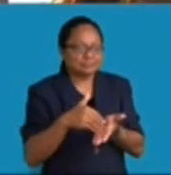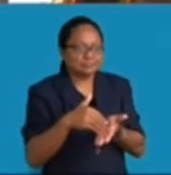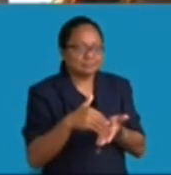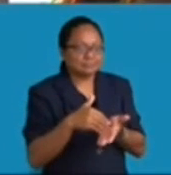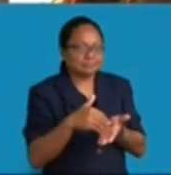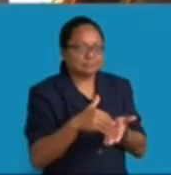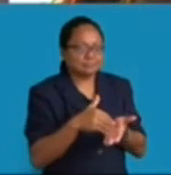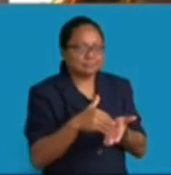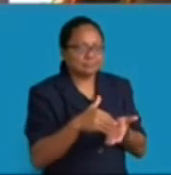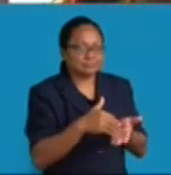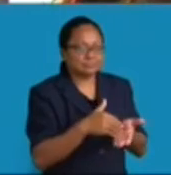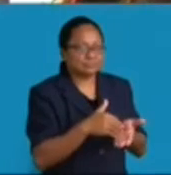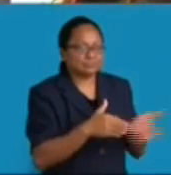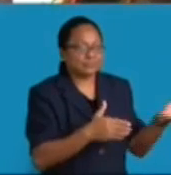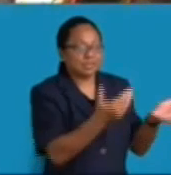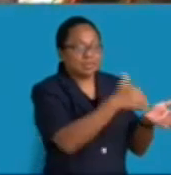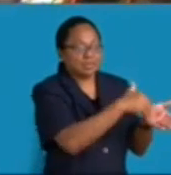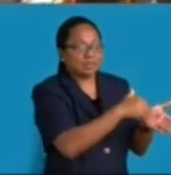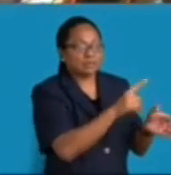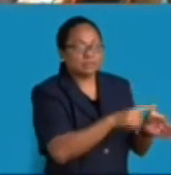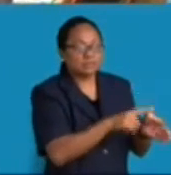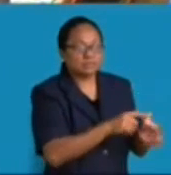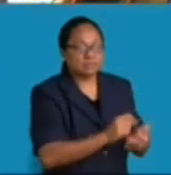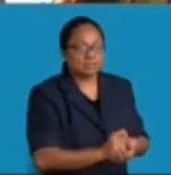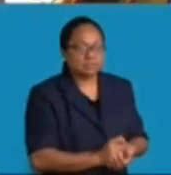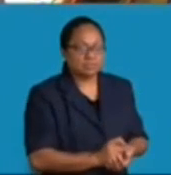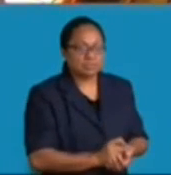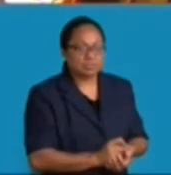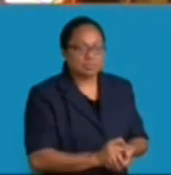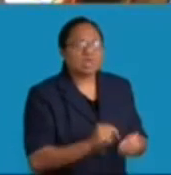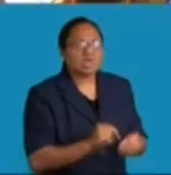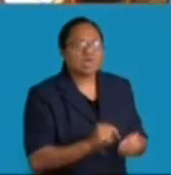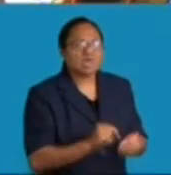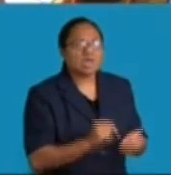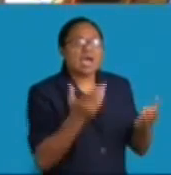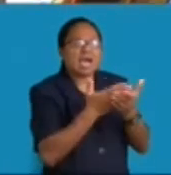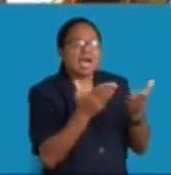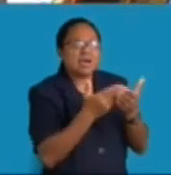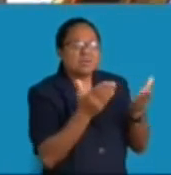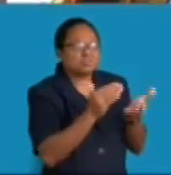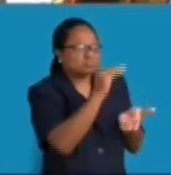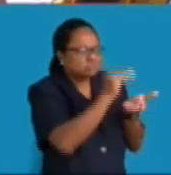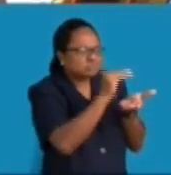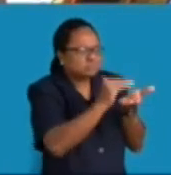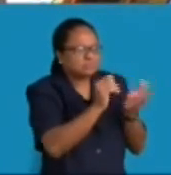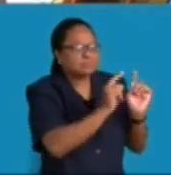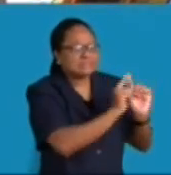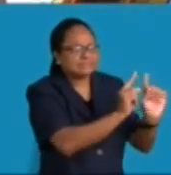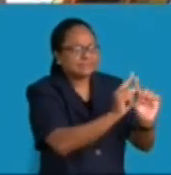Mariko. First, in addressing the type of offences. Thank you, Madam Speaker. Thank you, Honourable Minister.